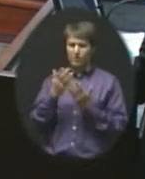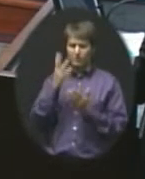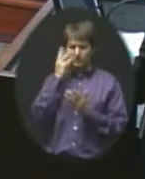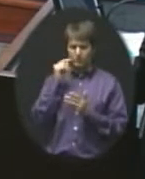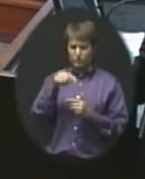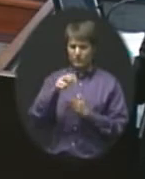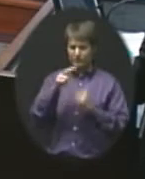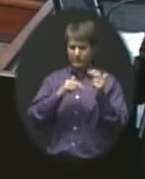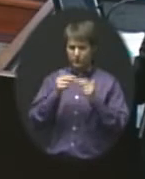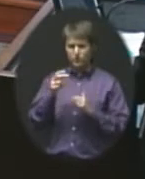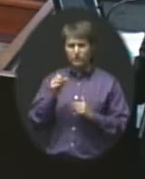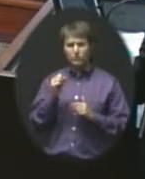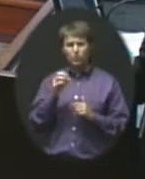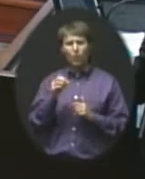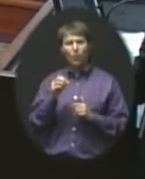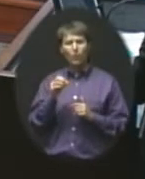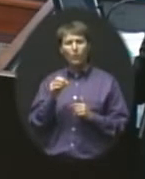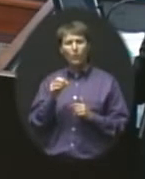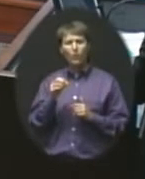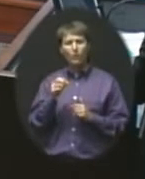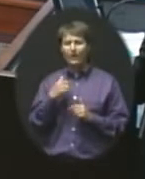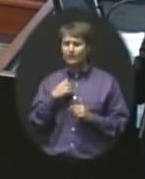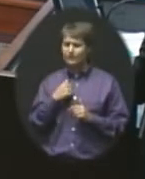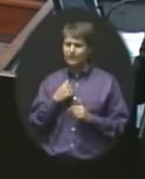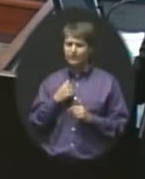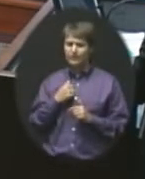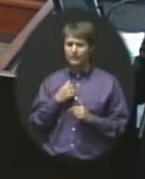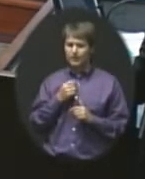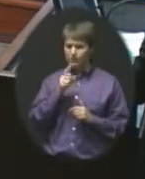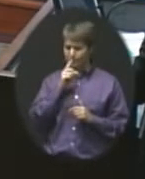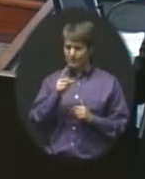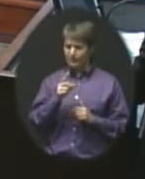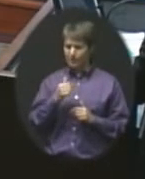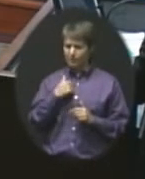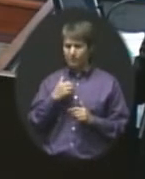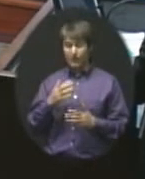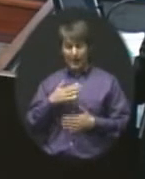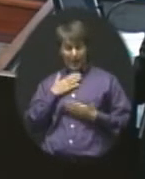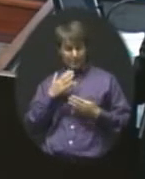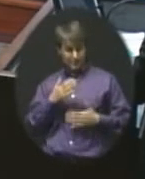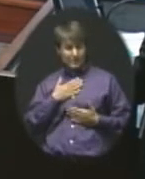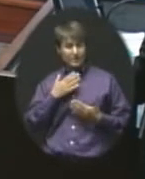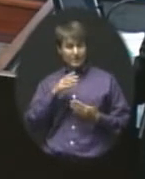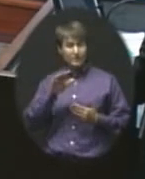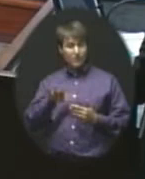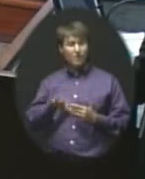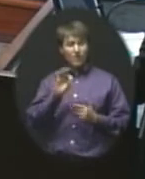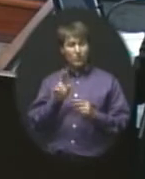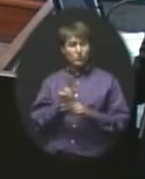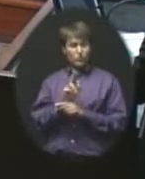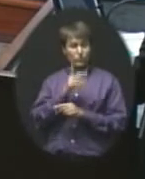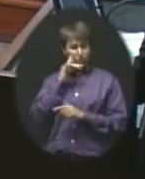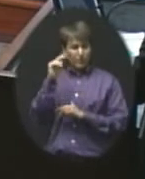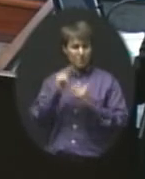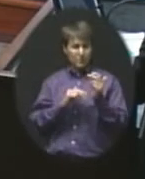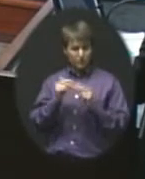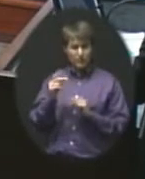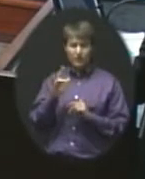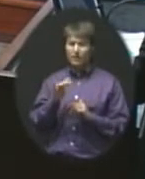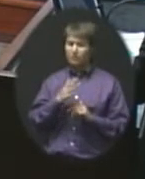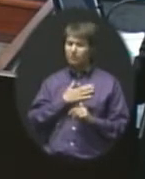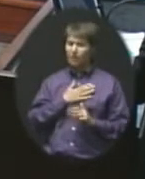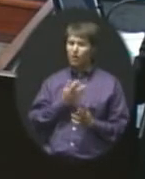So, you know, I'm just very happy that we found a use for it, and that my